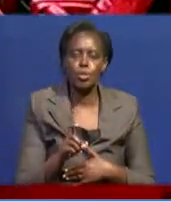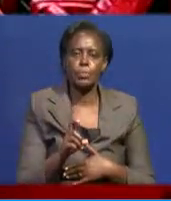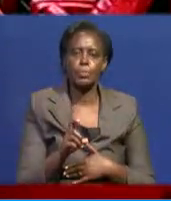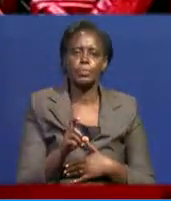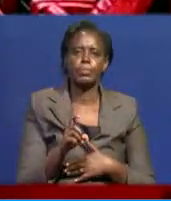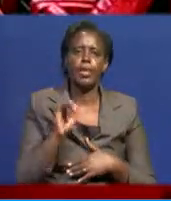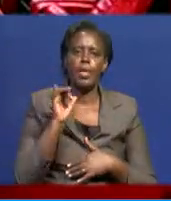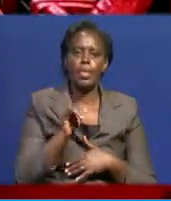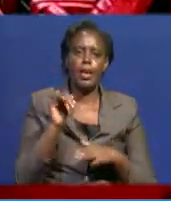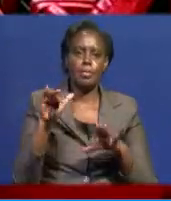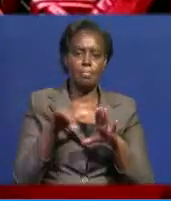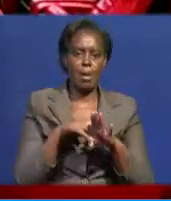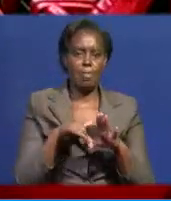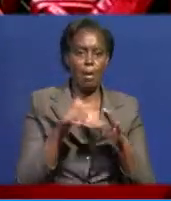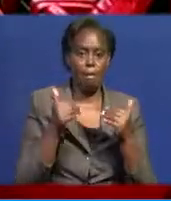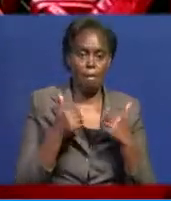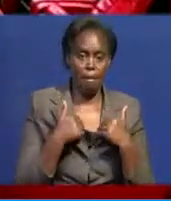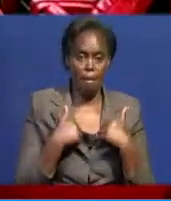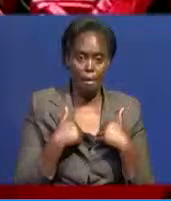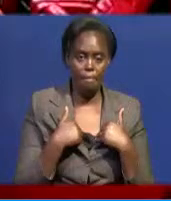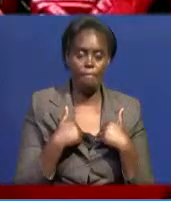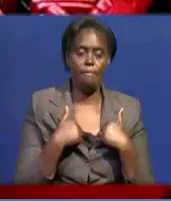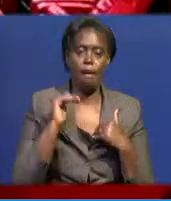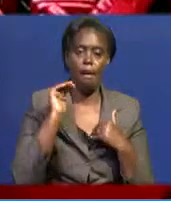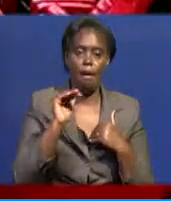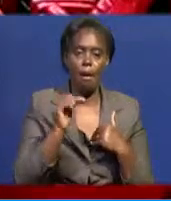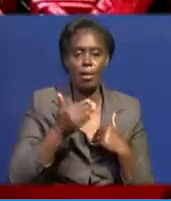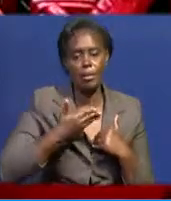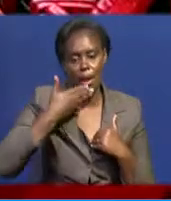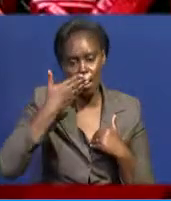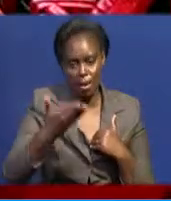questions that the members are seeking answers to.